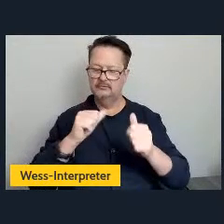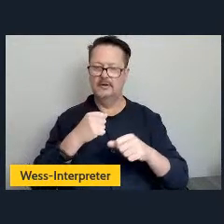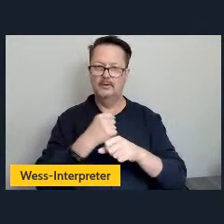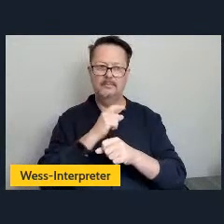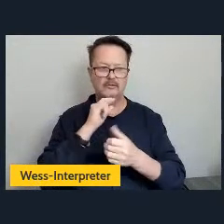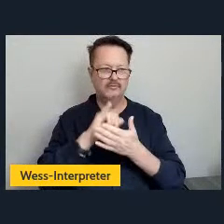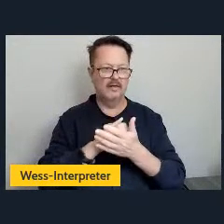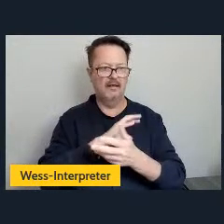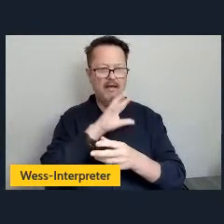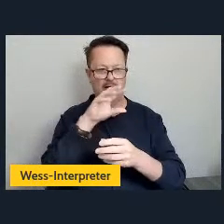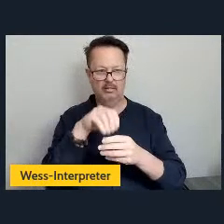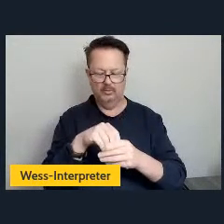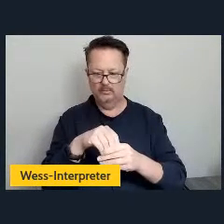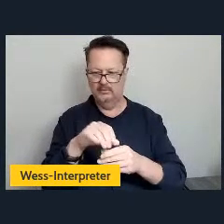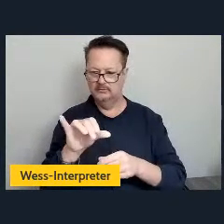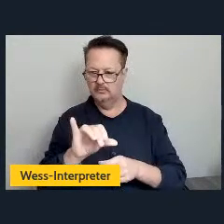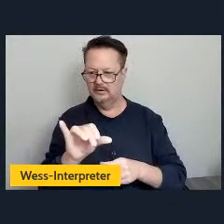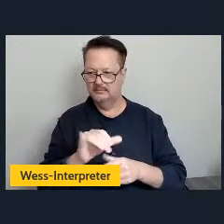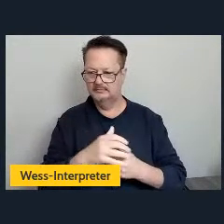include that as well.